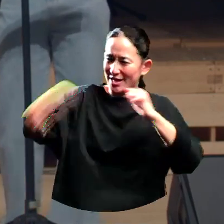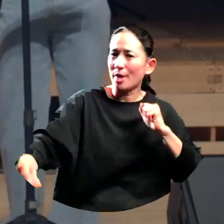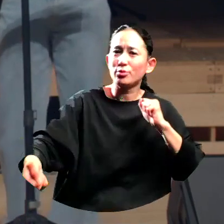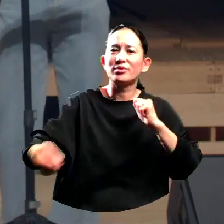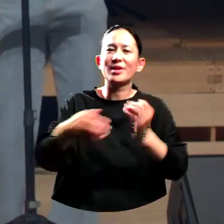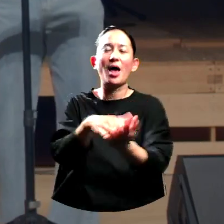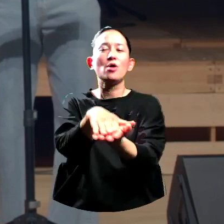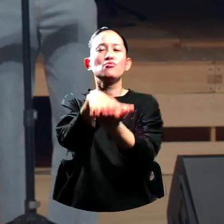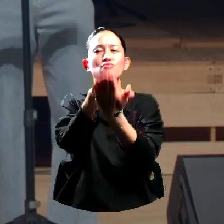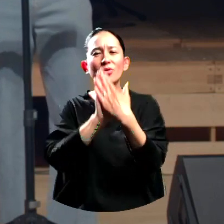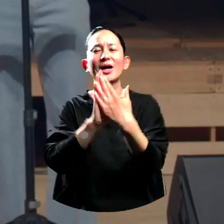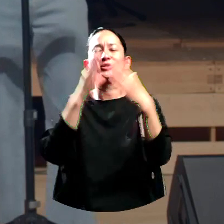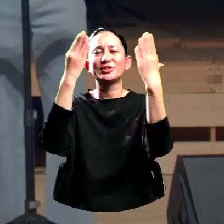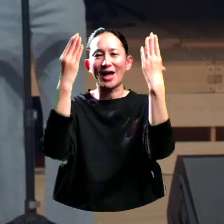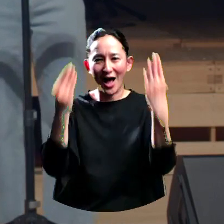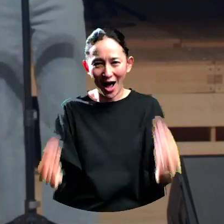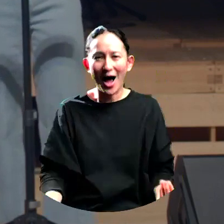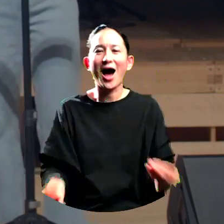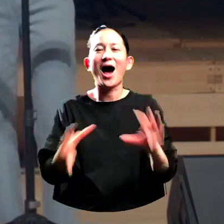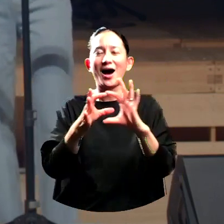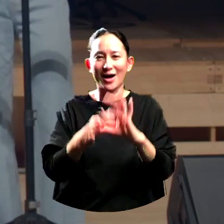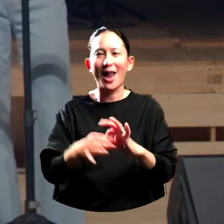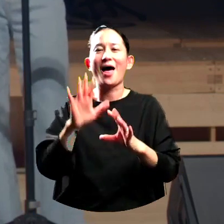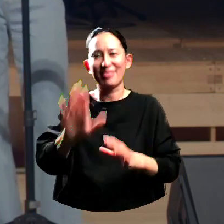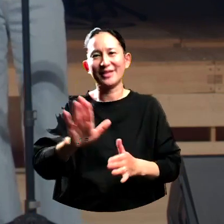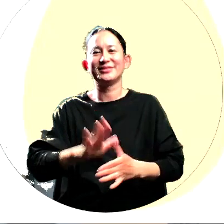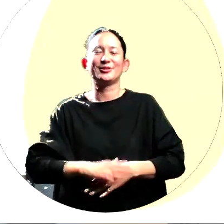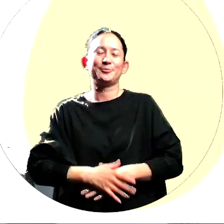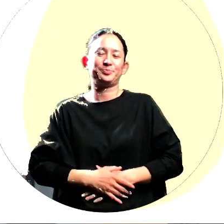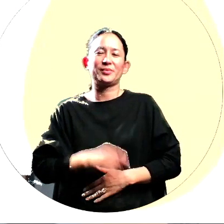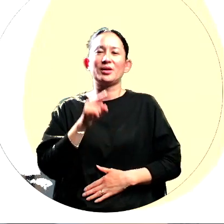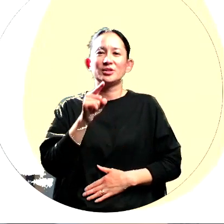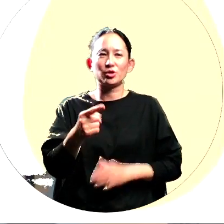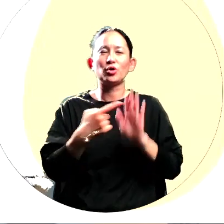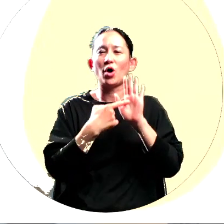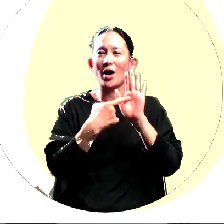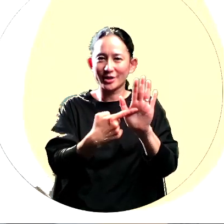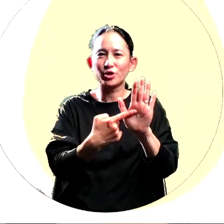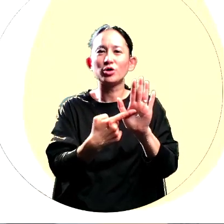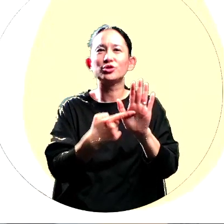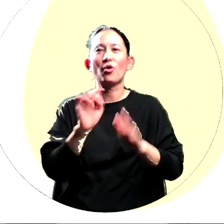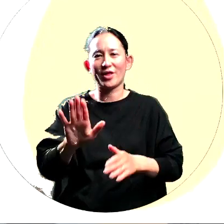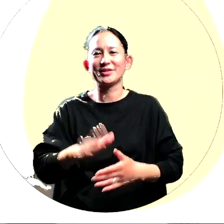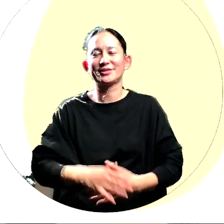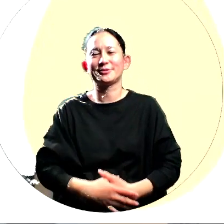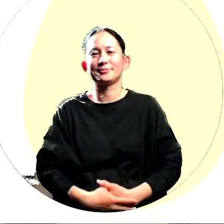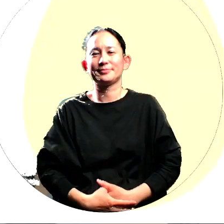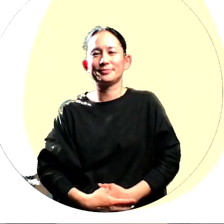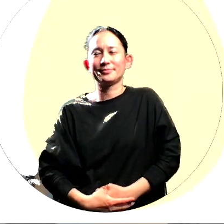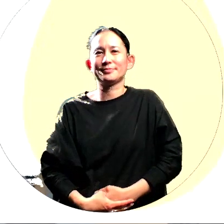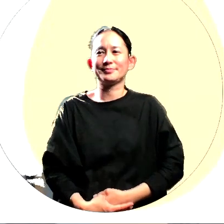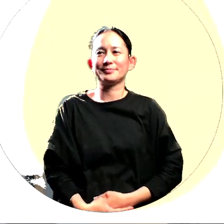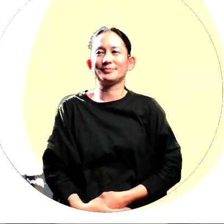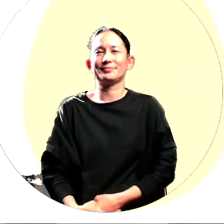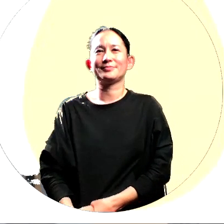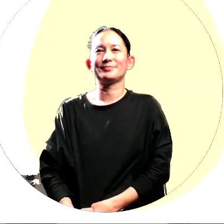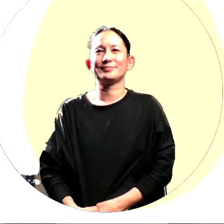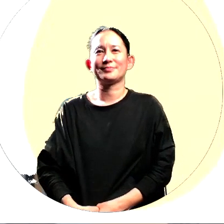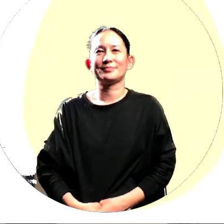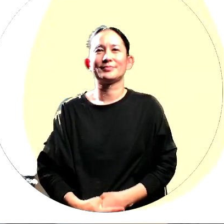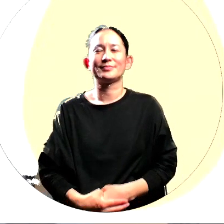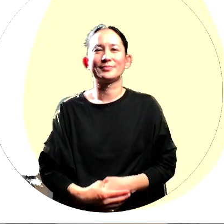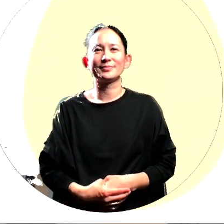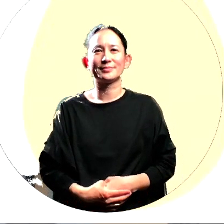eggs represent is that just as a chick breaks out of an eggshell, Jesus Christ has broken out of the barrier of